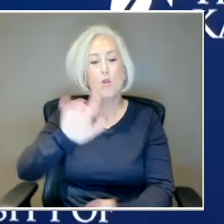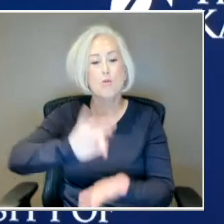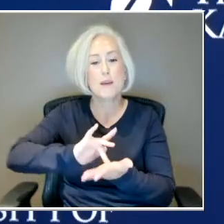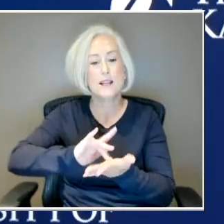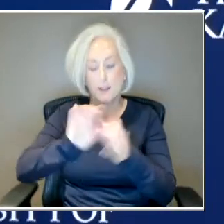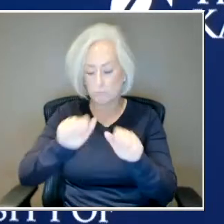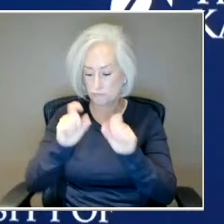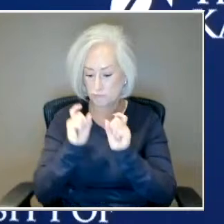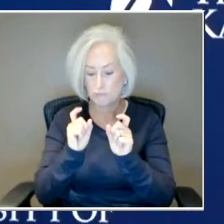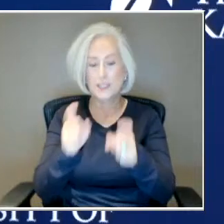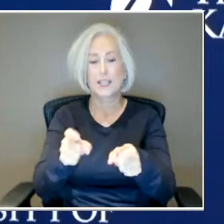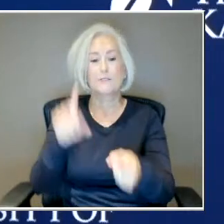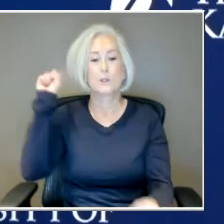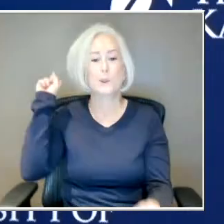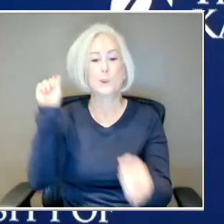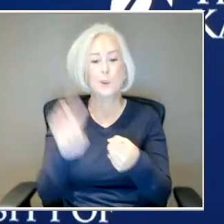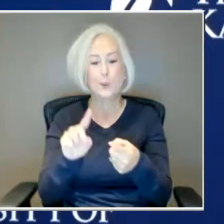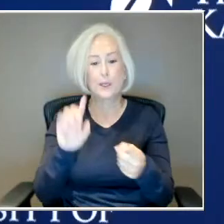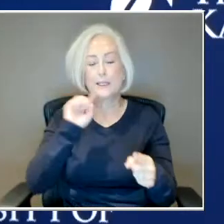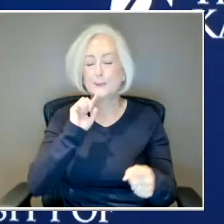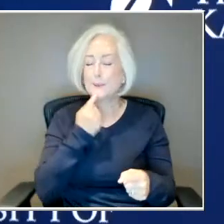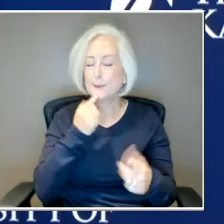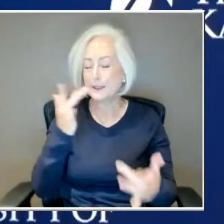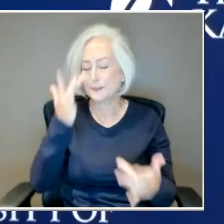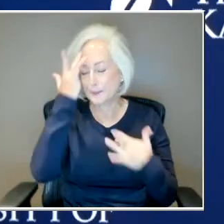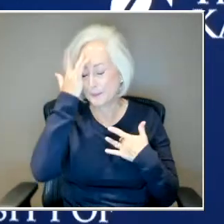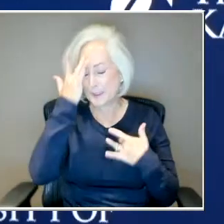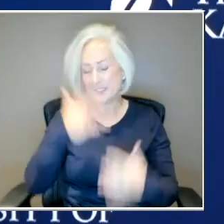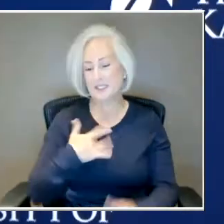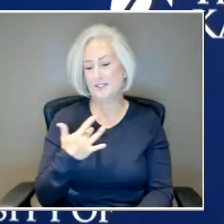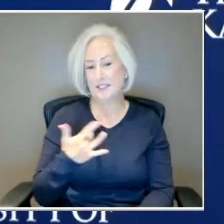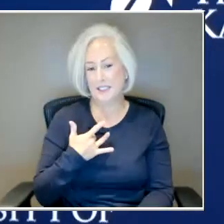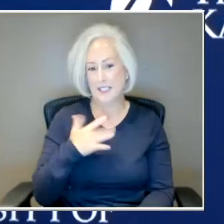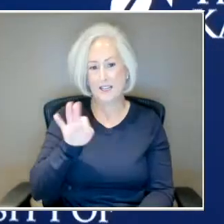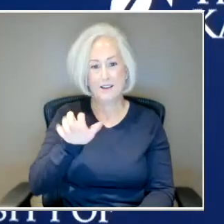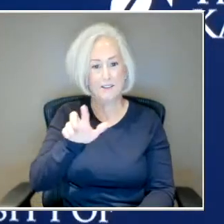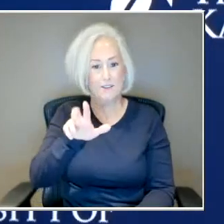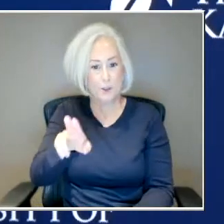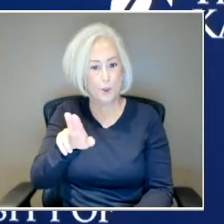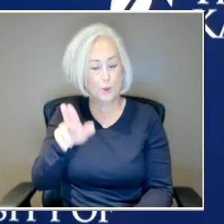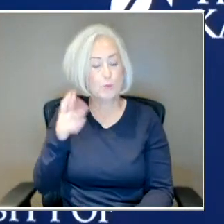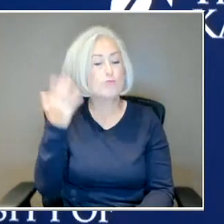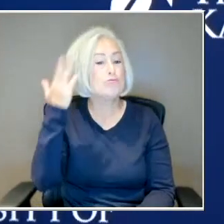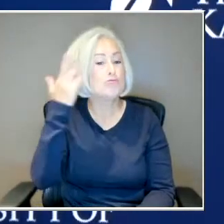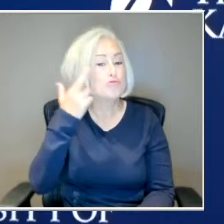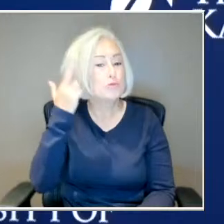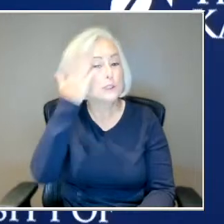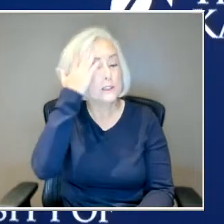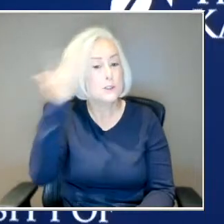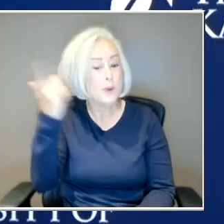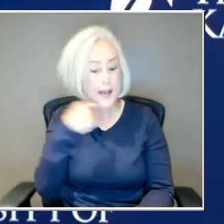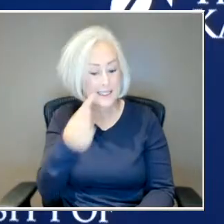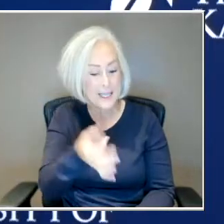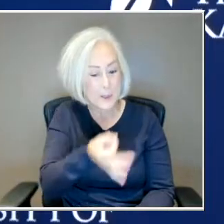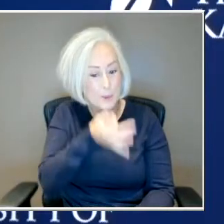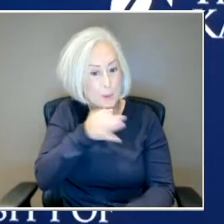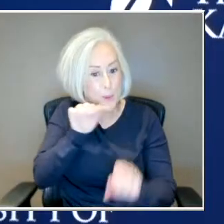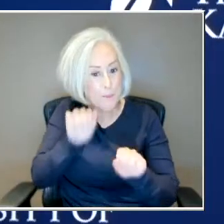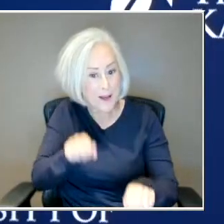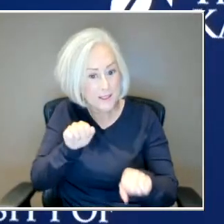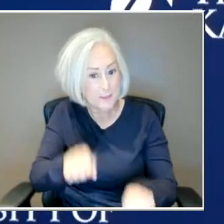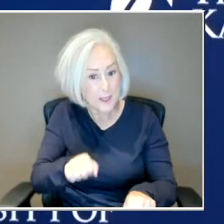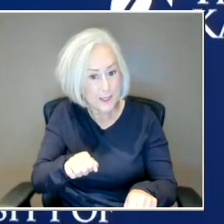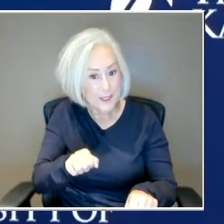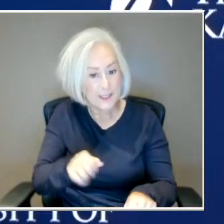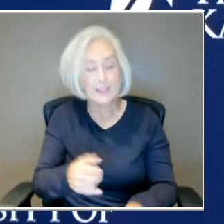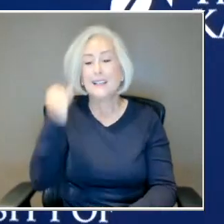the severity and symptoms of the flu. The reason why I say talk to your healthcare provider as soon as possible is because if you can start